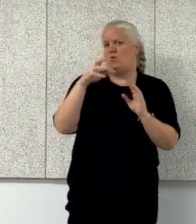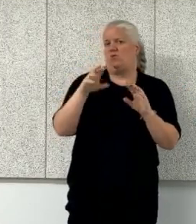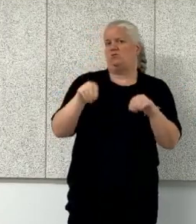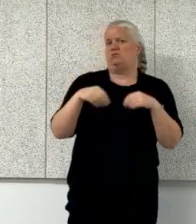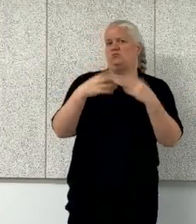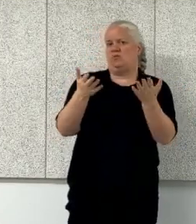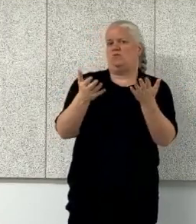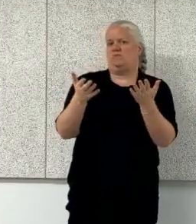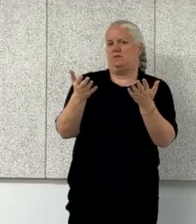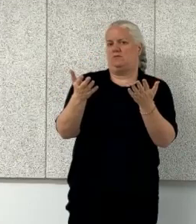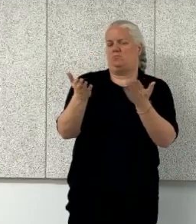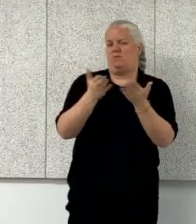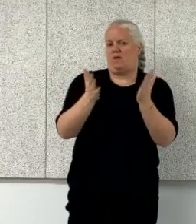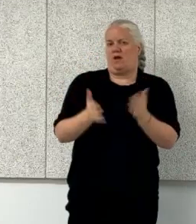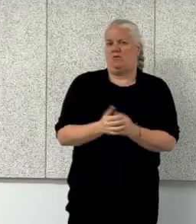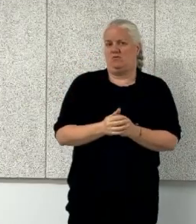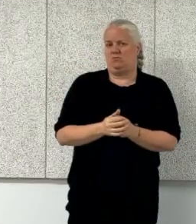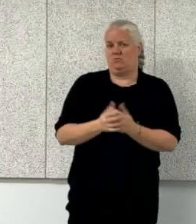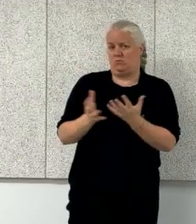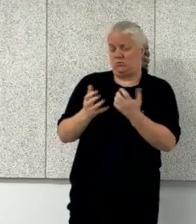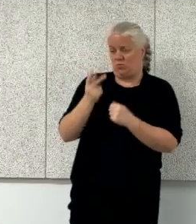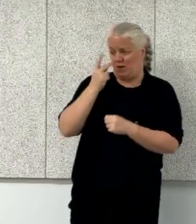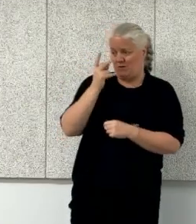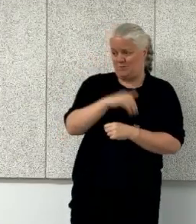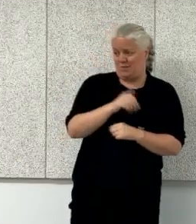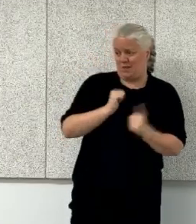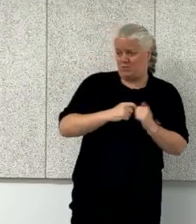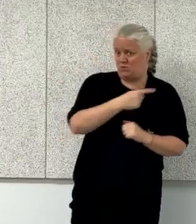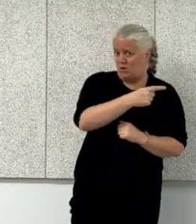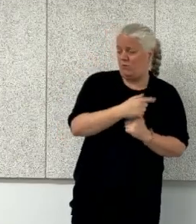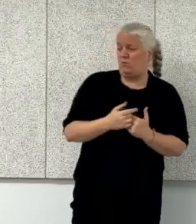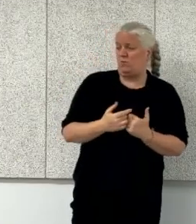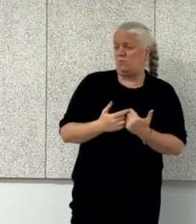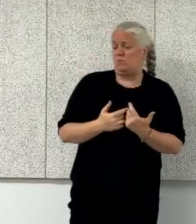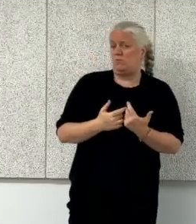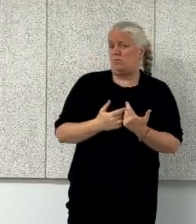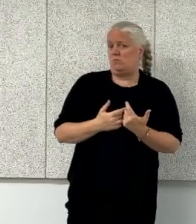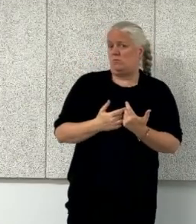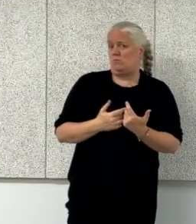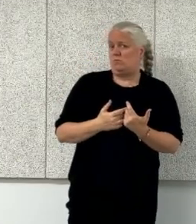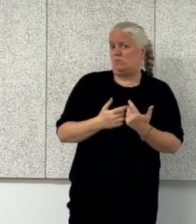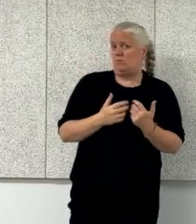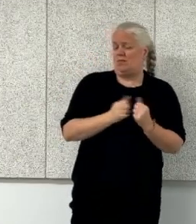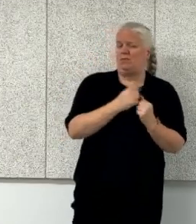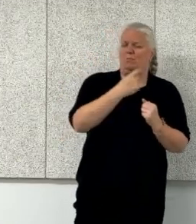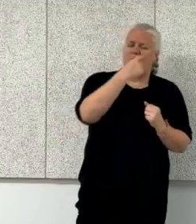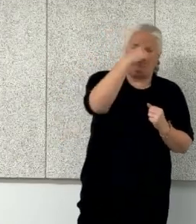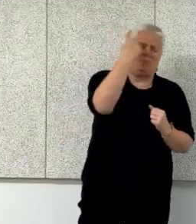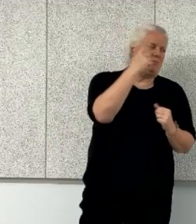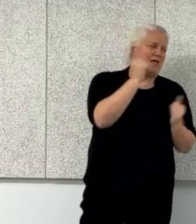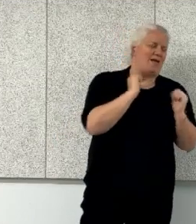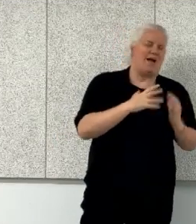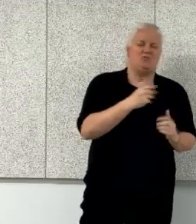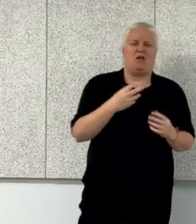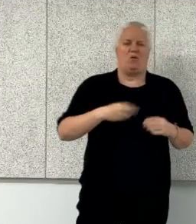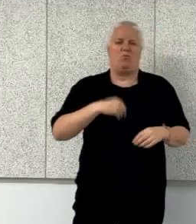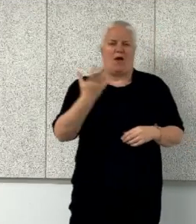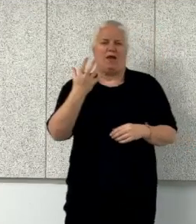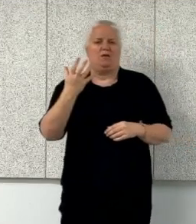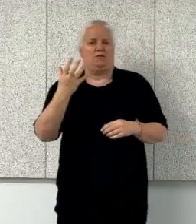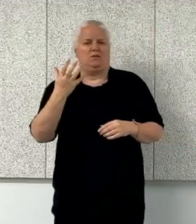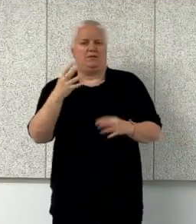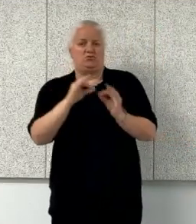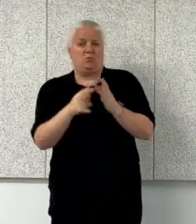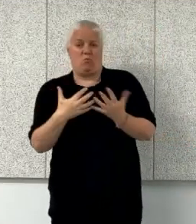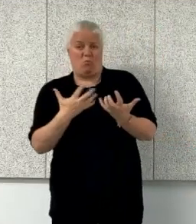providing. Do you want to see that show? Do you not, do you want to see a show with, five Chinese